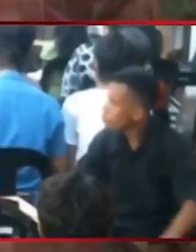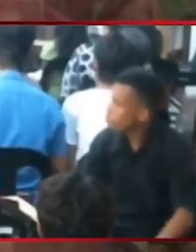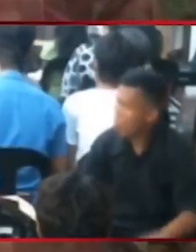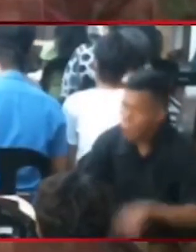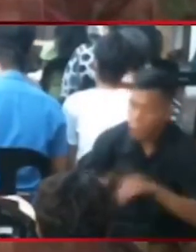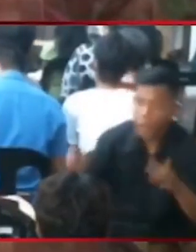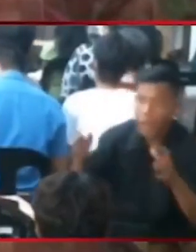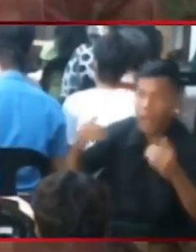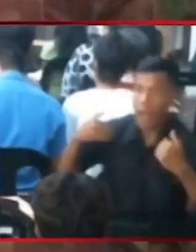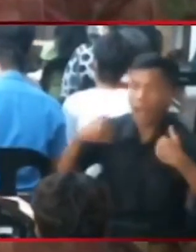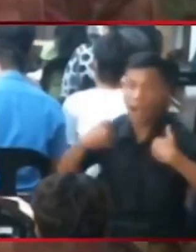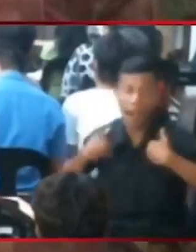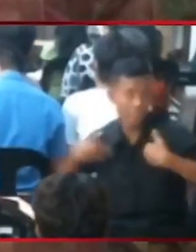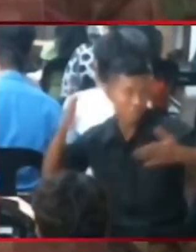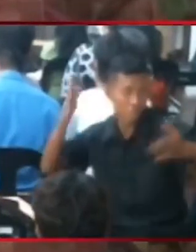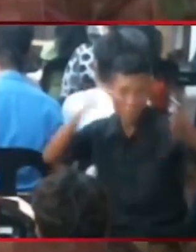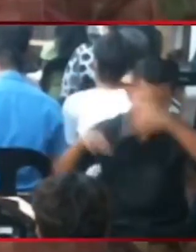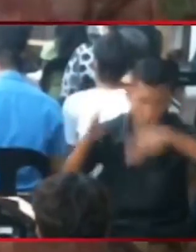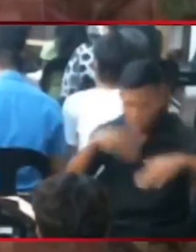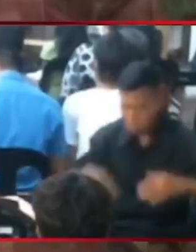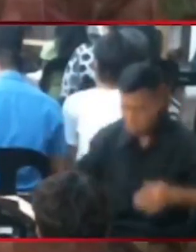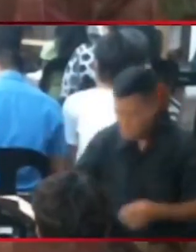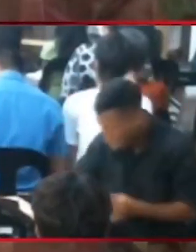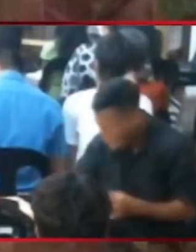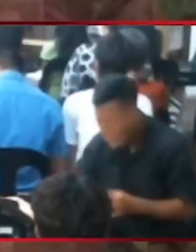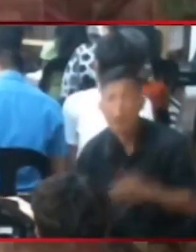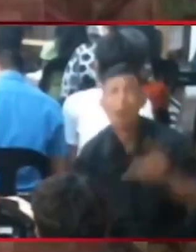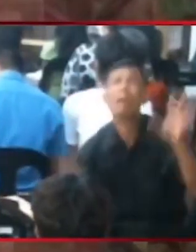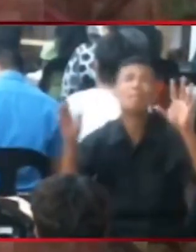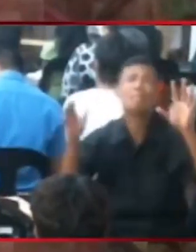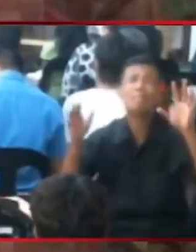jam and ready to get into an accident, oh my God!